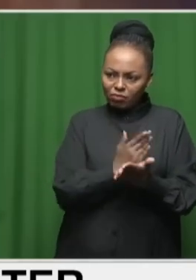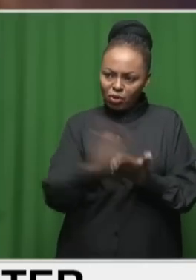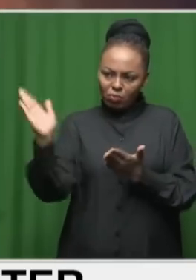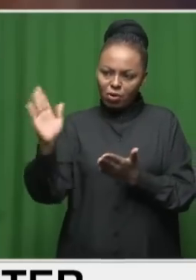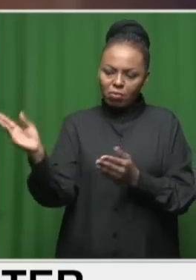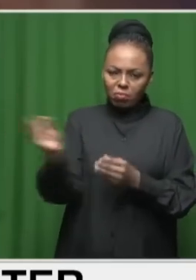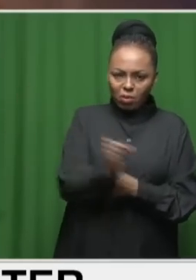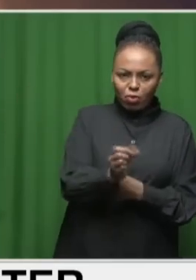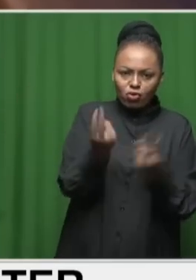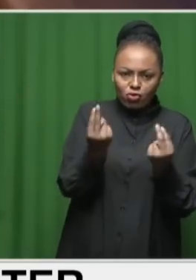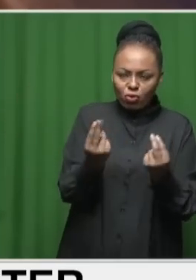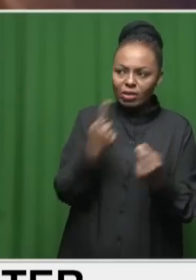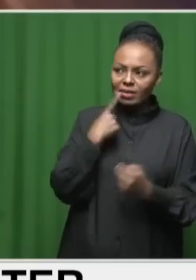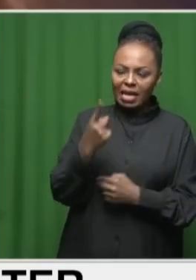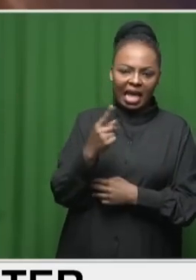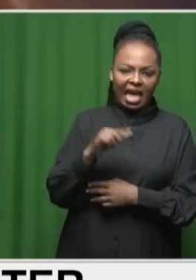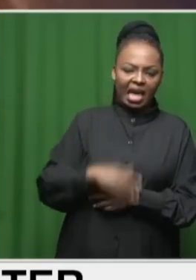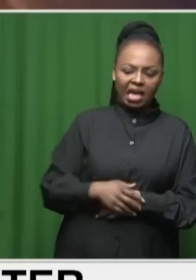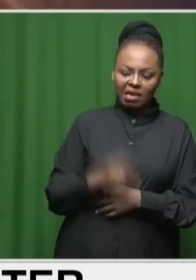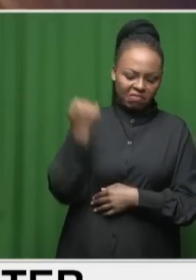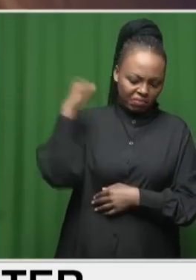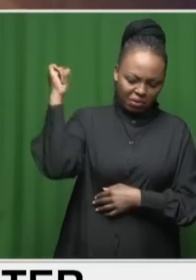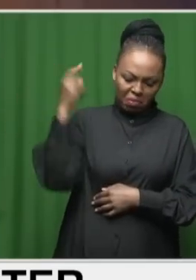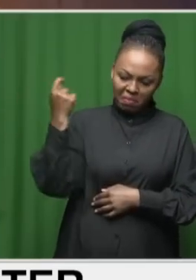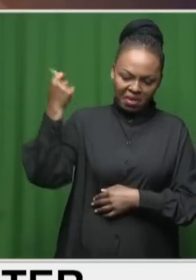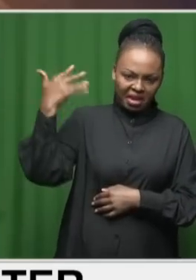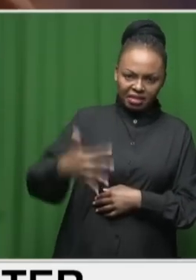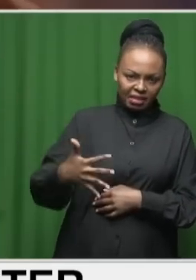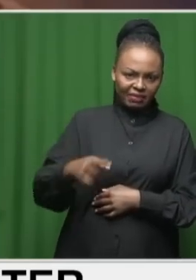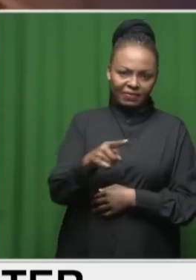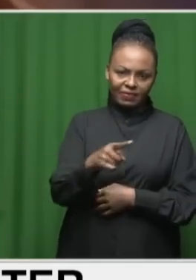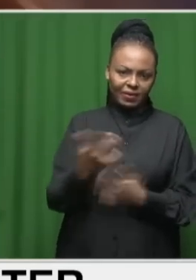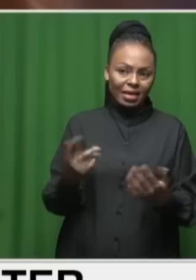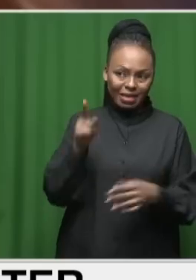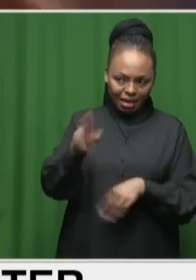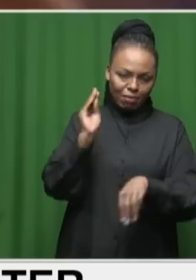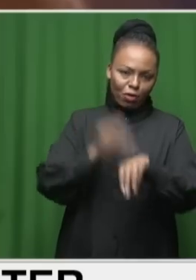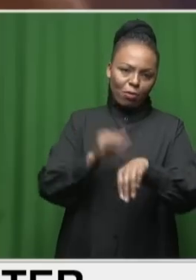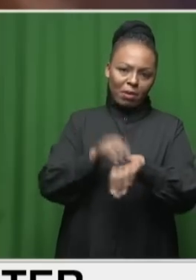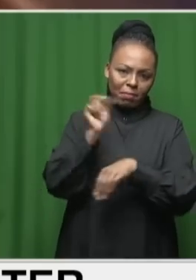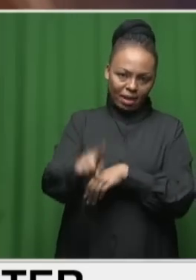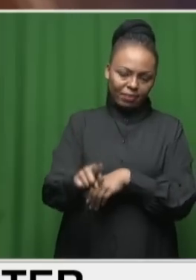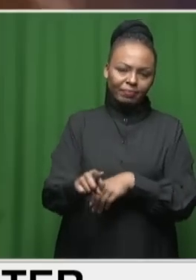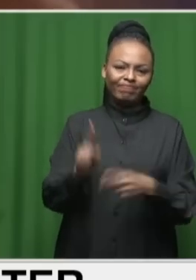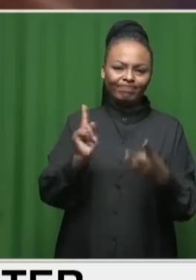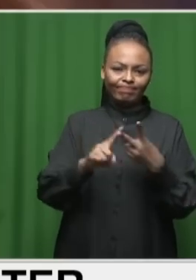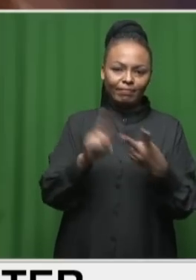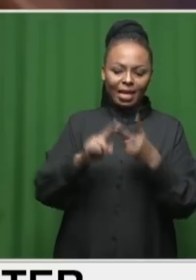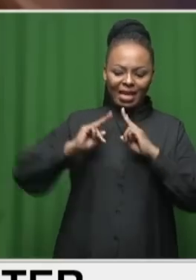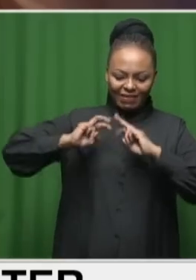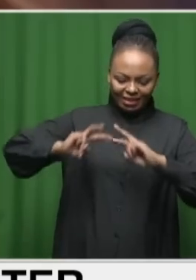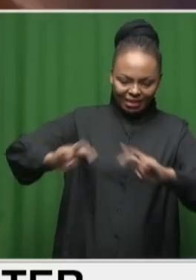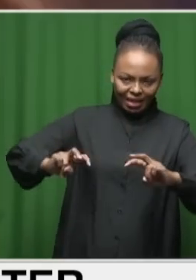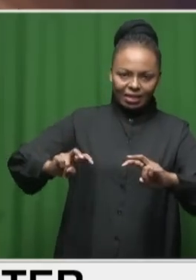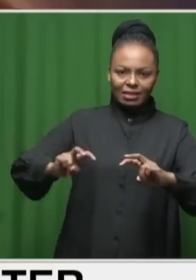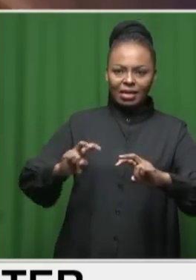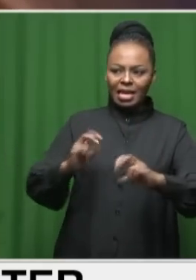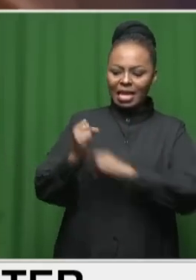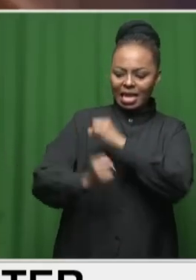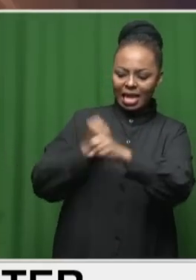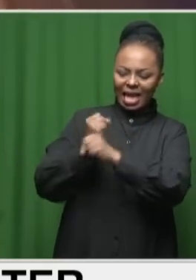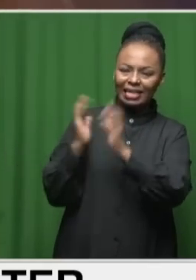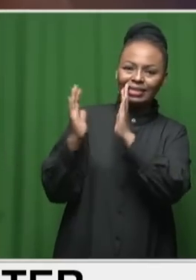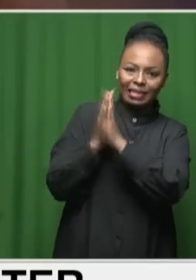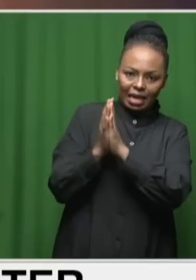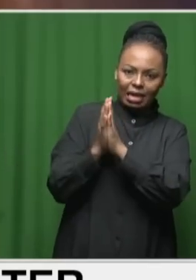it costs money. So yeah, there's a problem there. And I mean, I've been investigating this for 10 years,